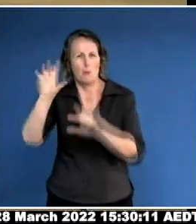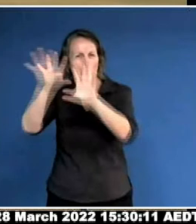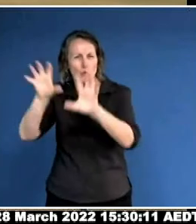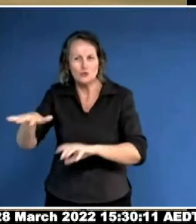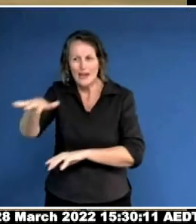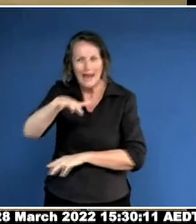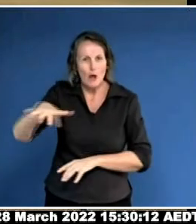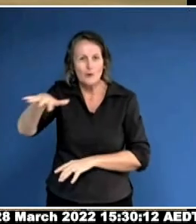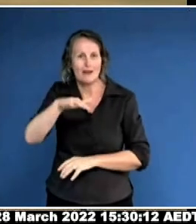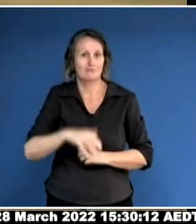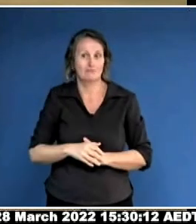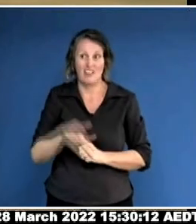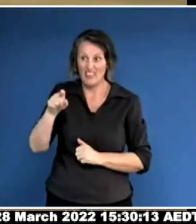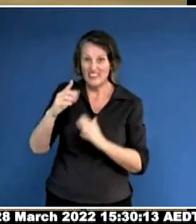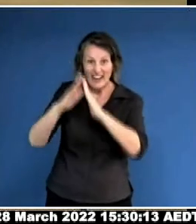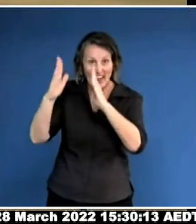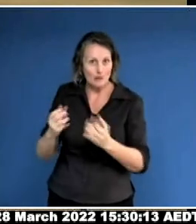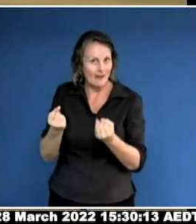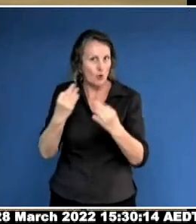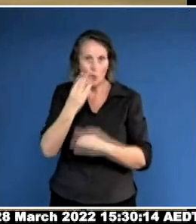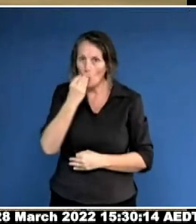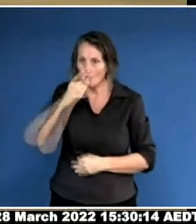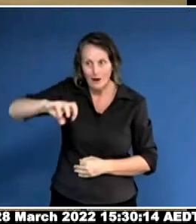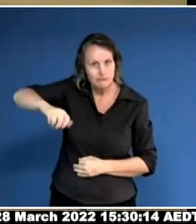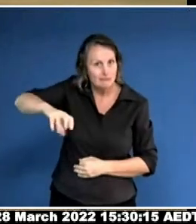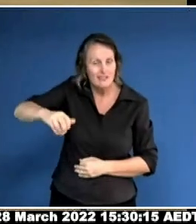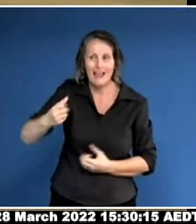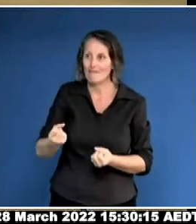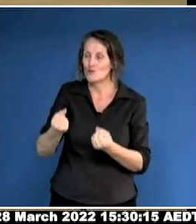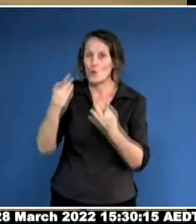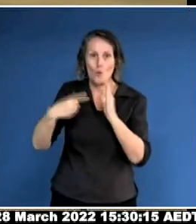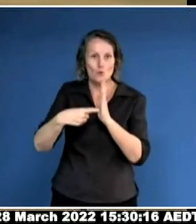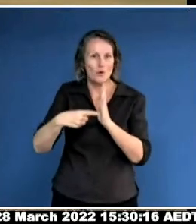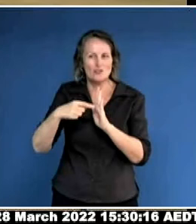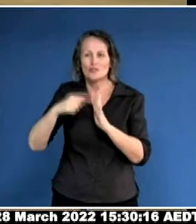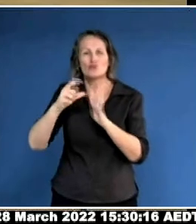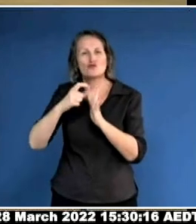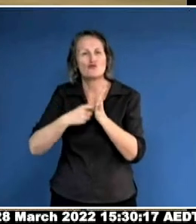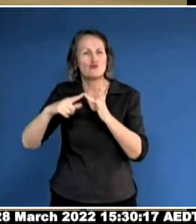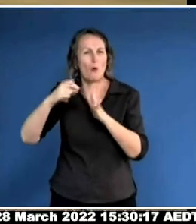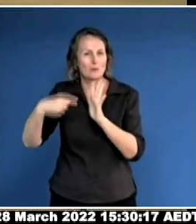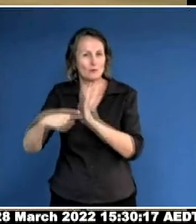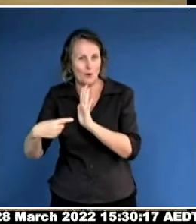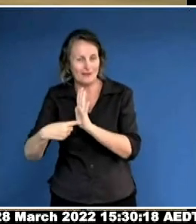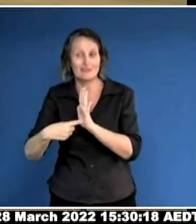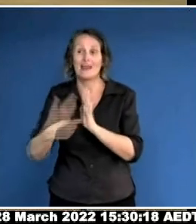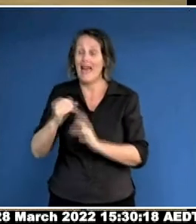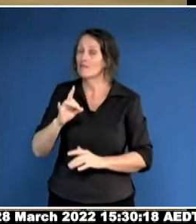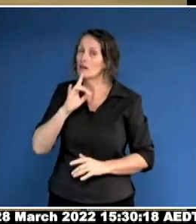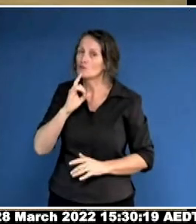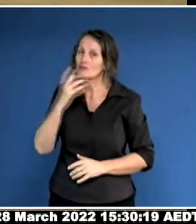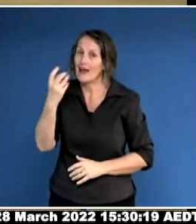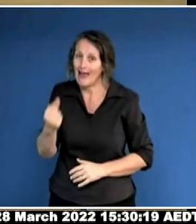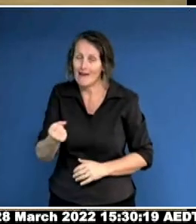and a long-drop outdoor toilet. There were no showering facilities, but it did have electricity. It didn't even